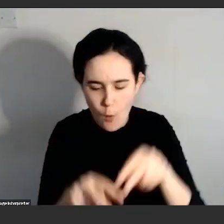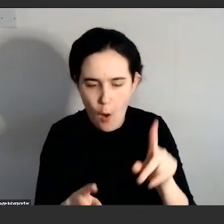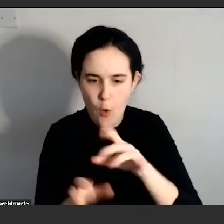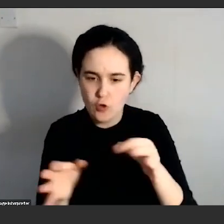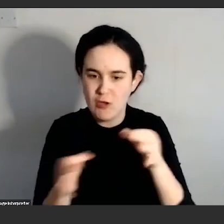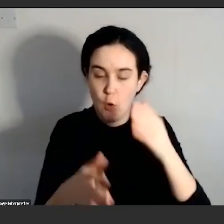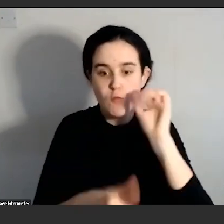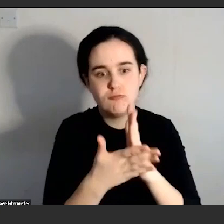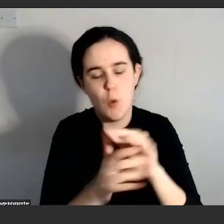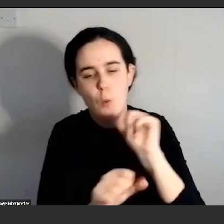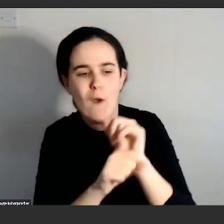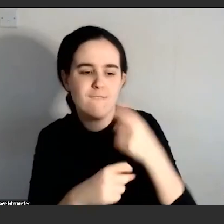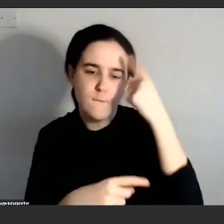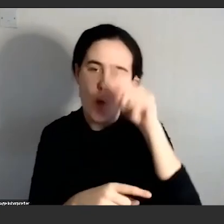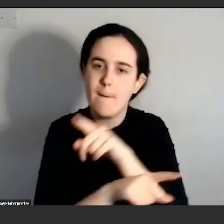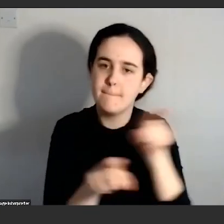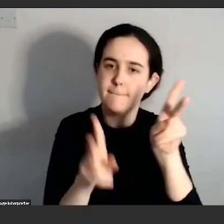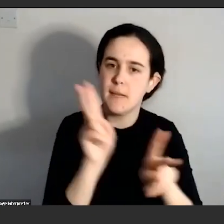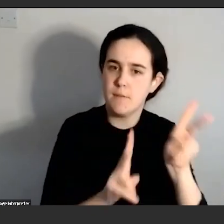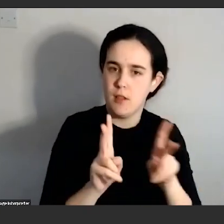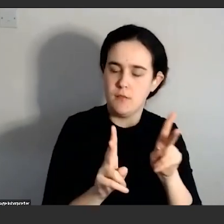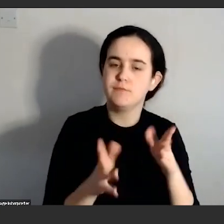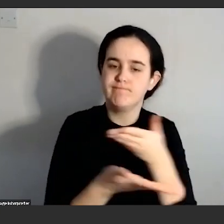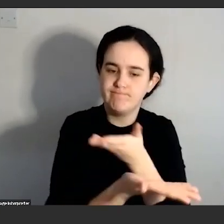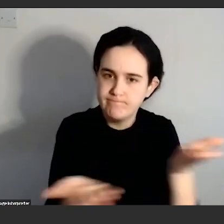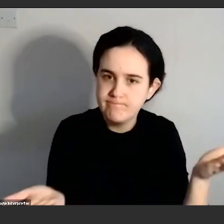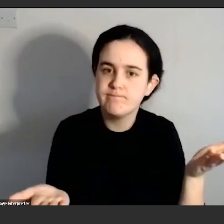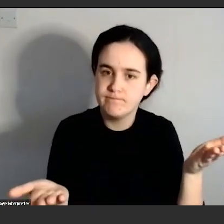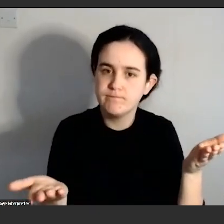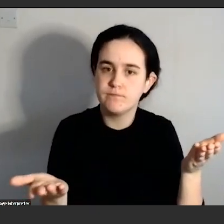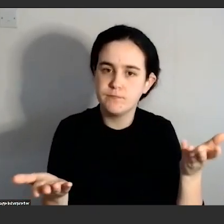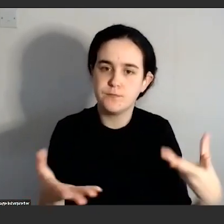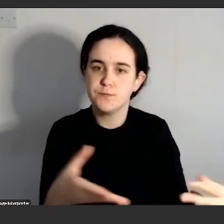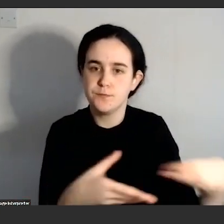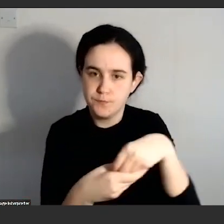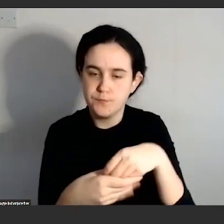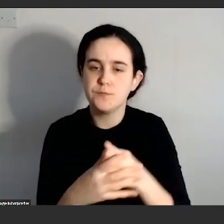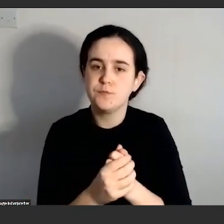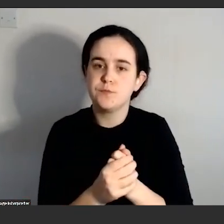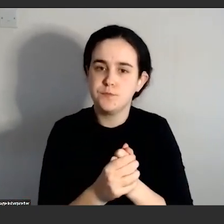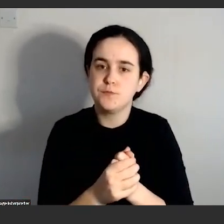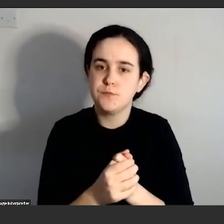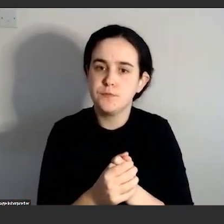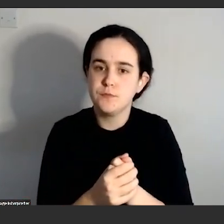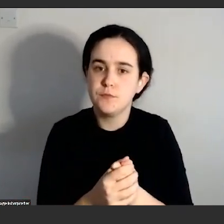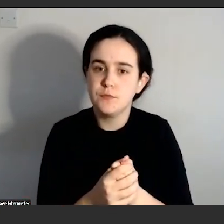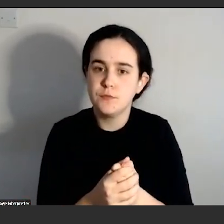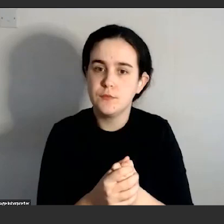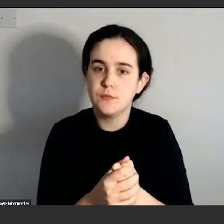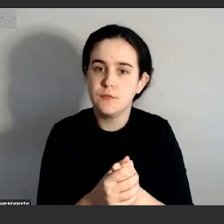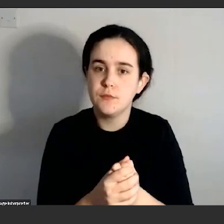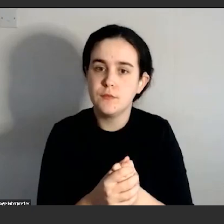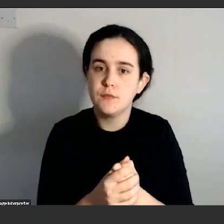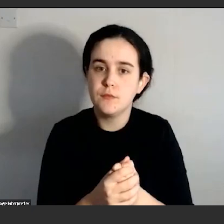practice change towards Ghana rights, towards human rights-based approaches in mental health, aligned with the